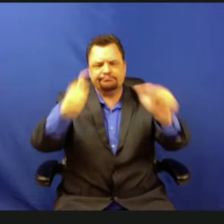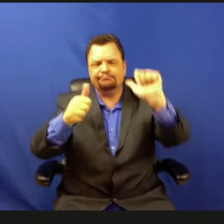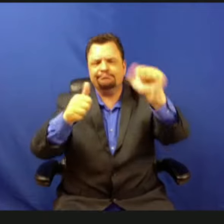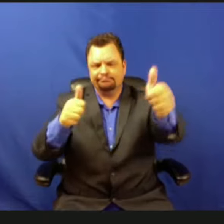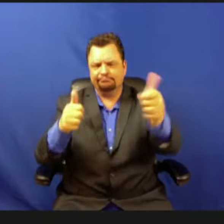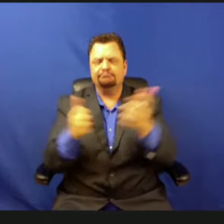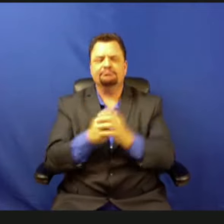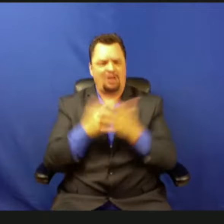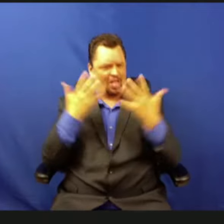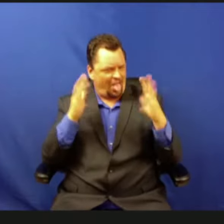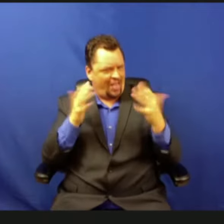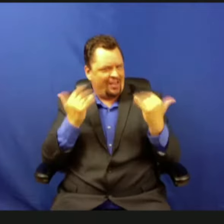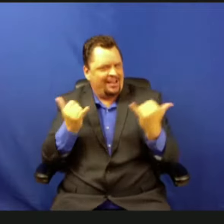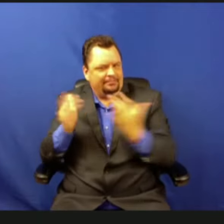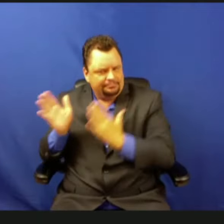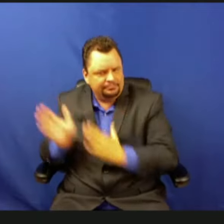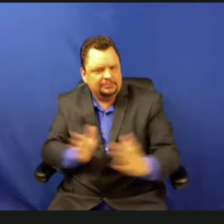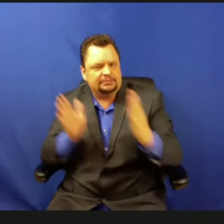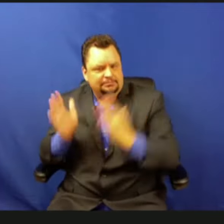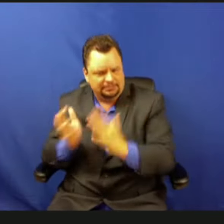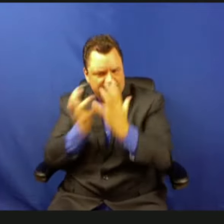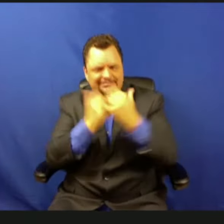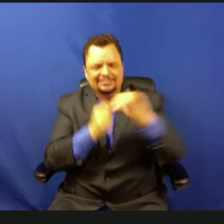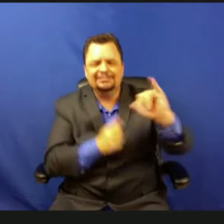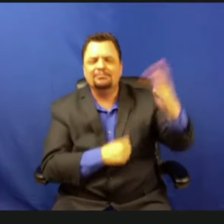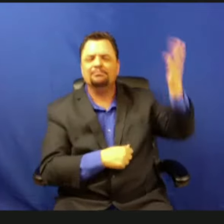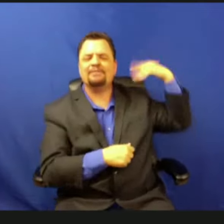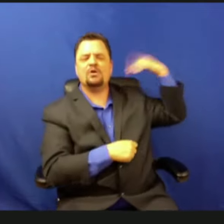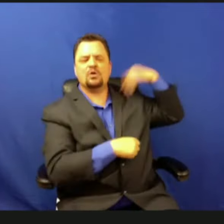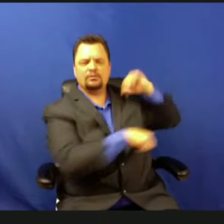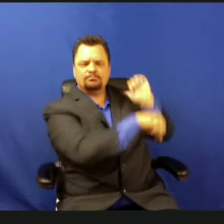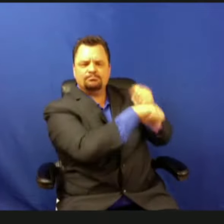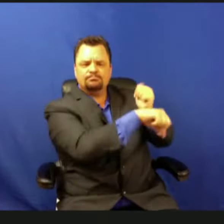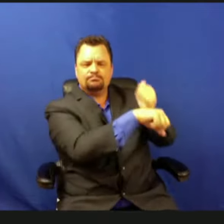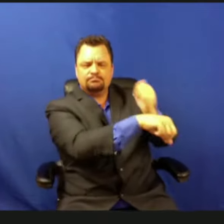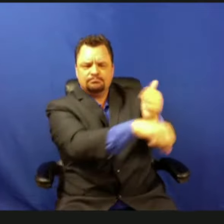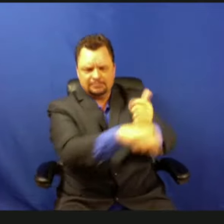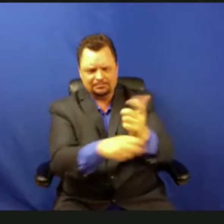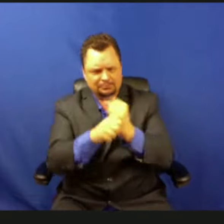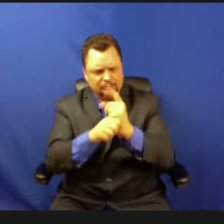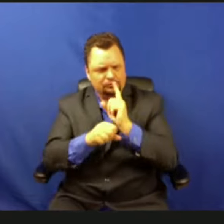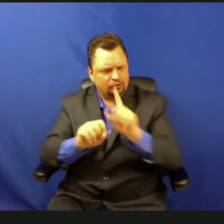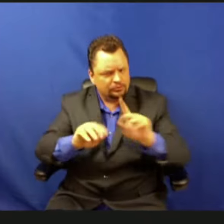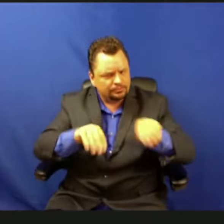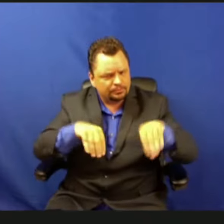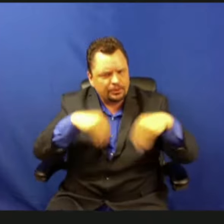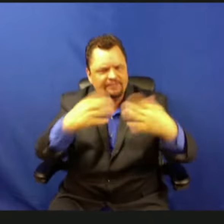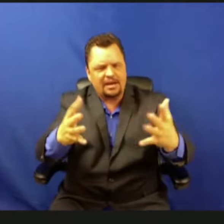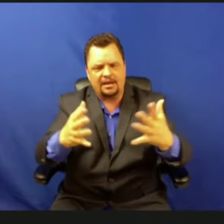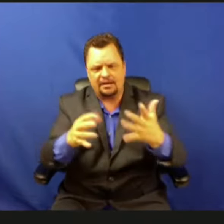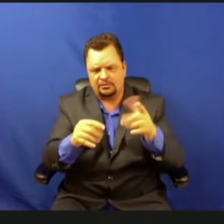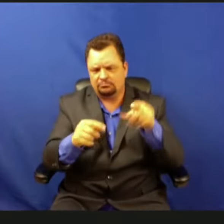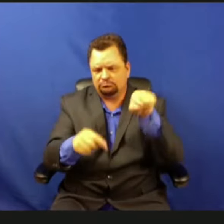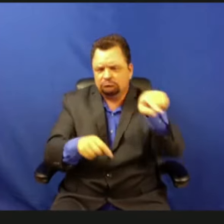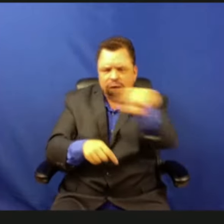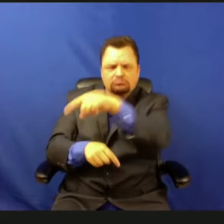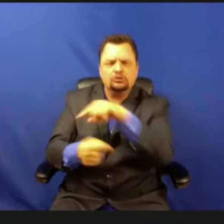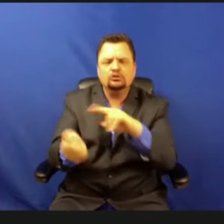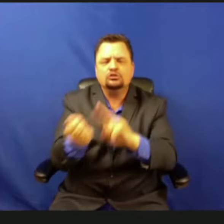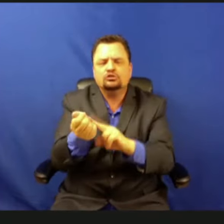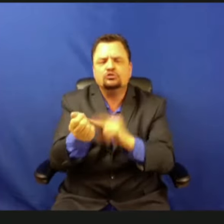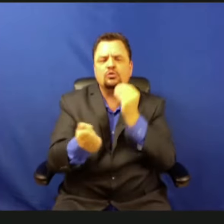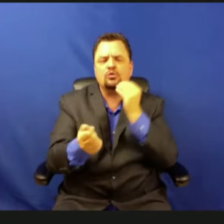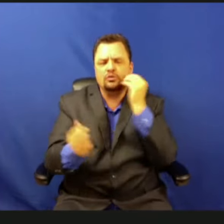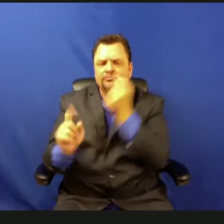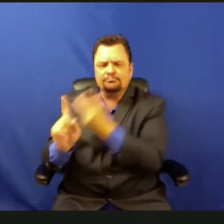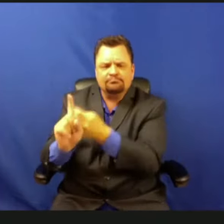the nursing homes where they are in each nursing home. And that's what Jamie and Scott talked about, to make sure that everybody who, and they all